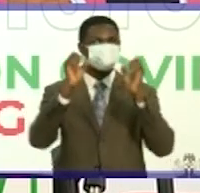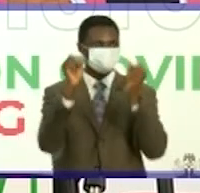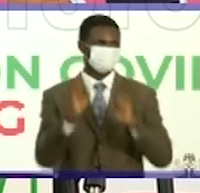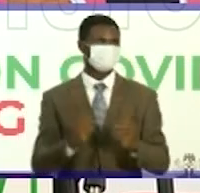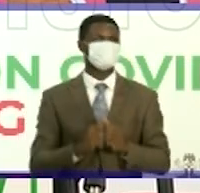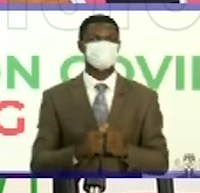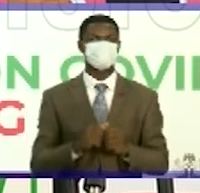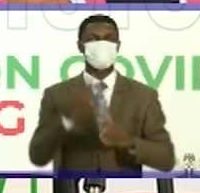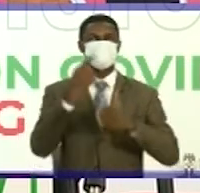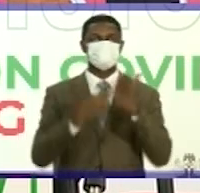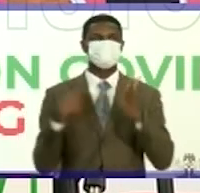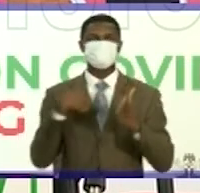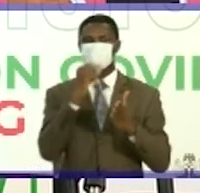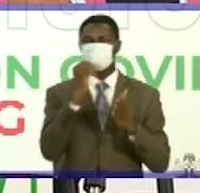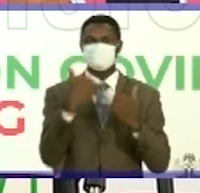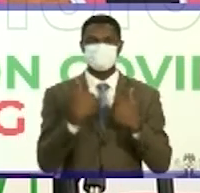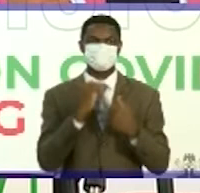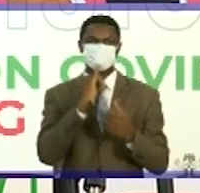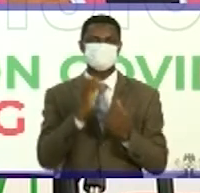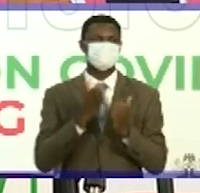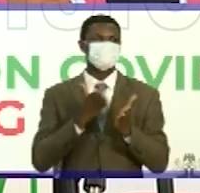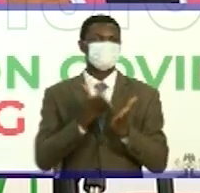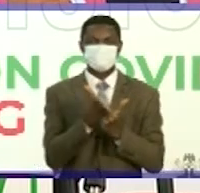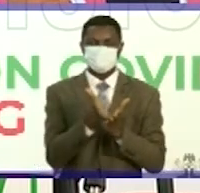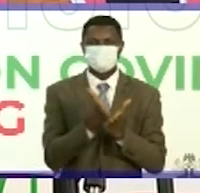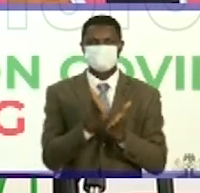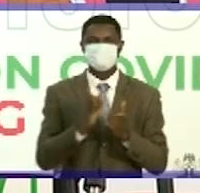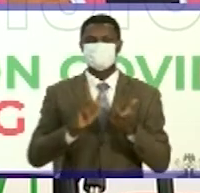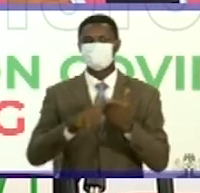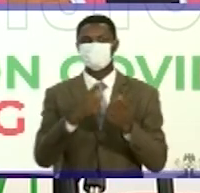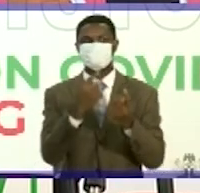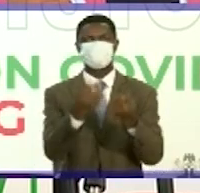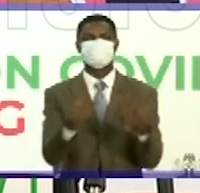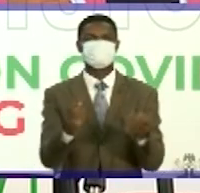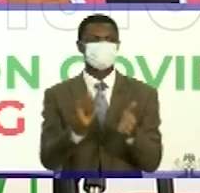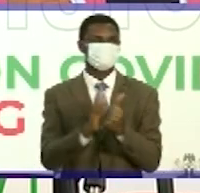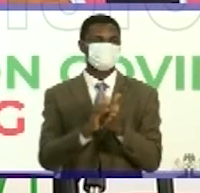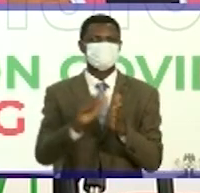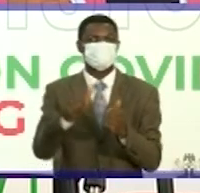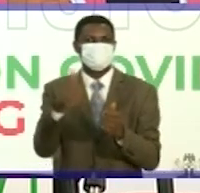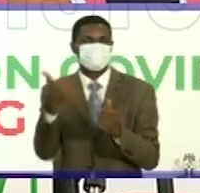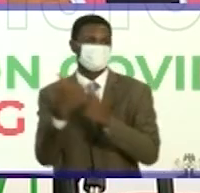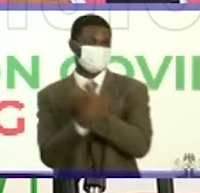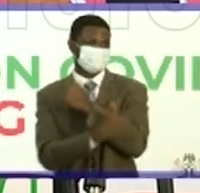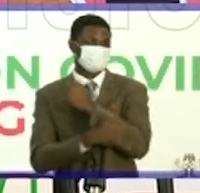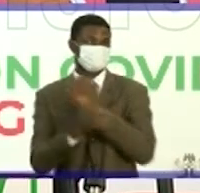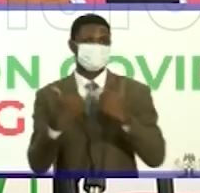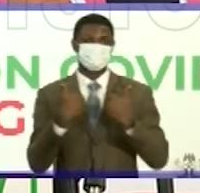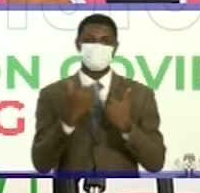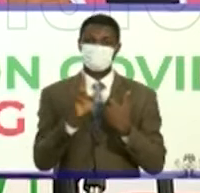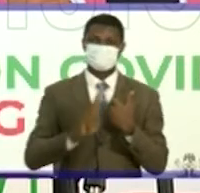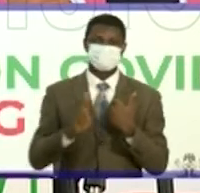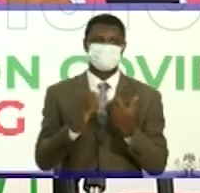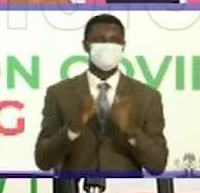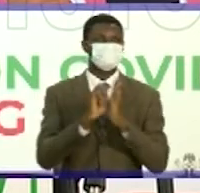access to some of the tools that have been used in other parts of the world. So, for instance, access to mapping technology,